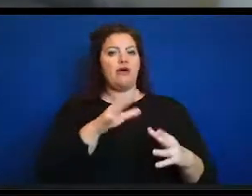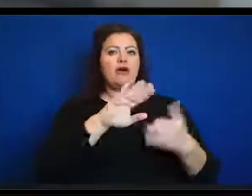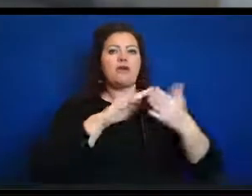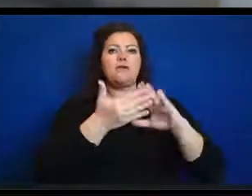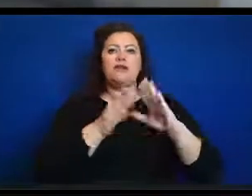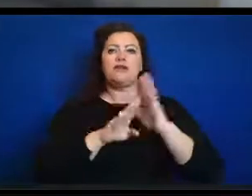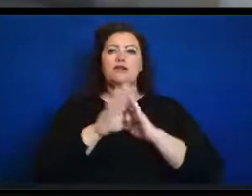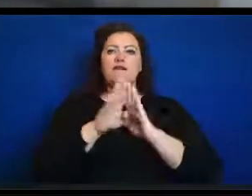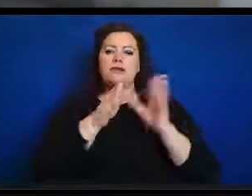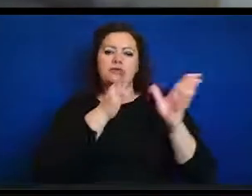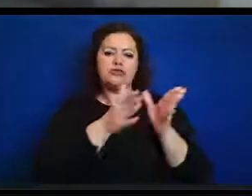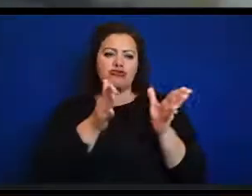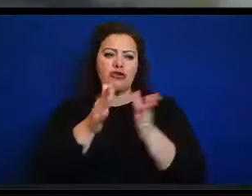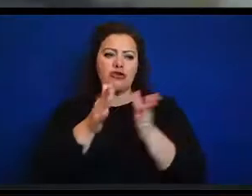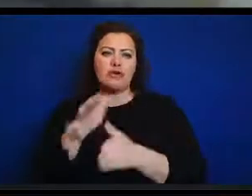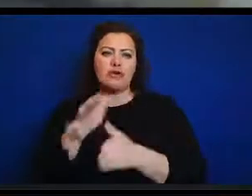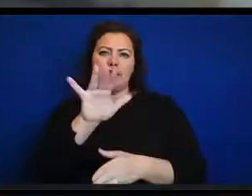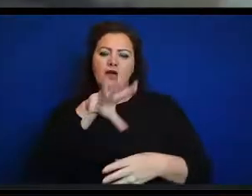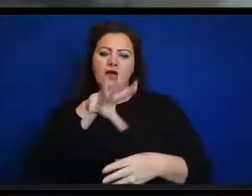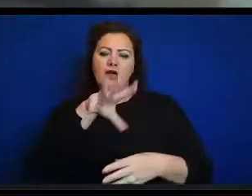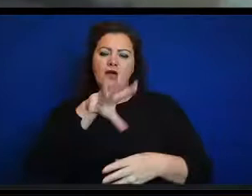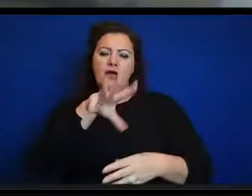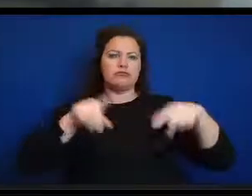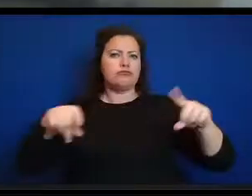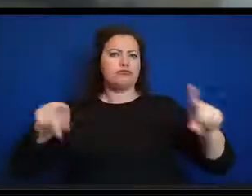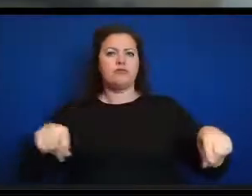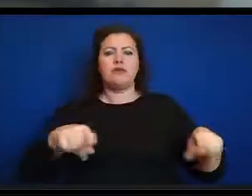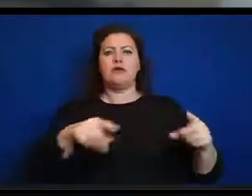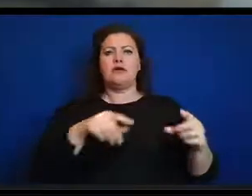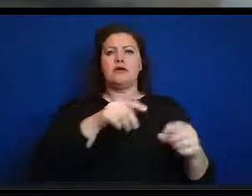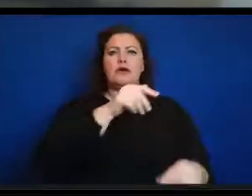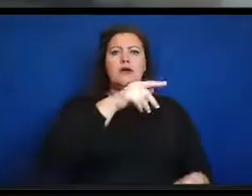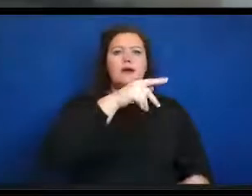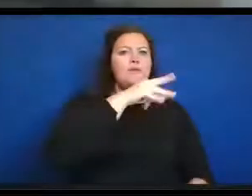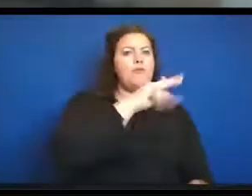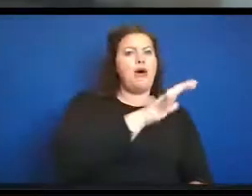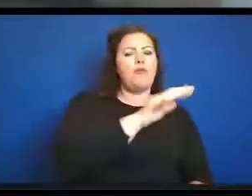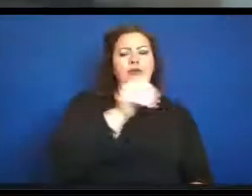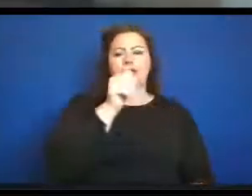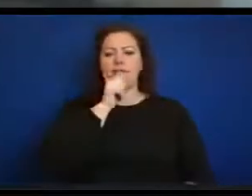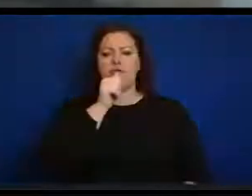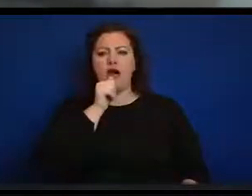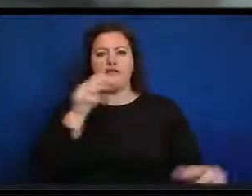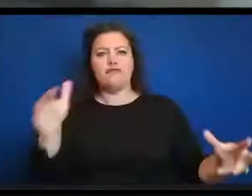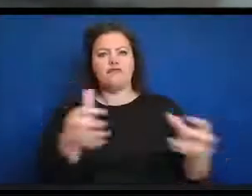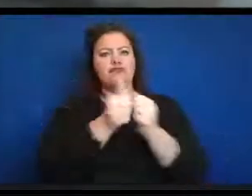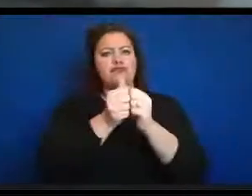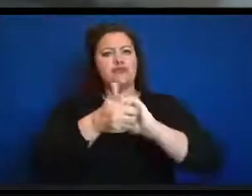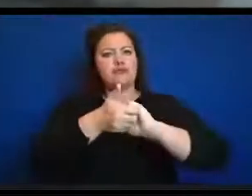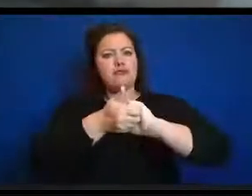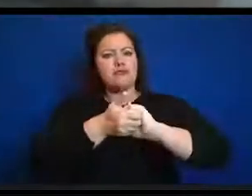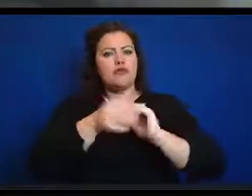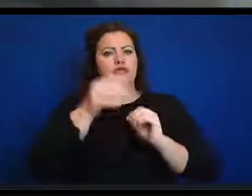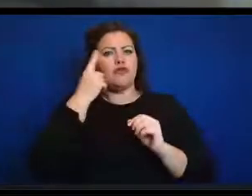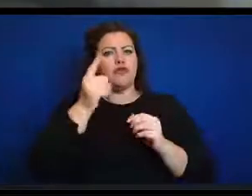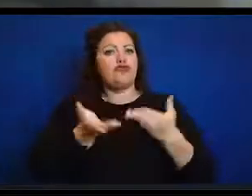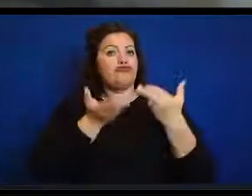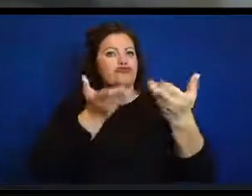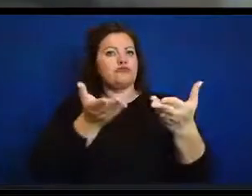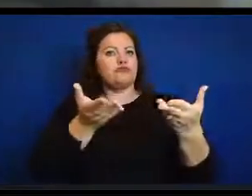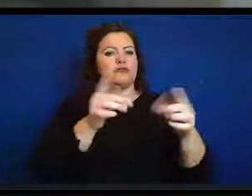strategy, incorporates multiple public-private partnerships to deliver several elements to